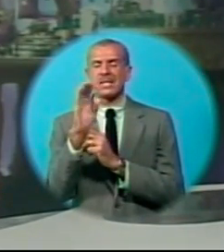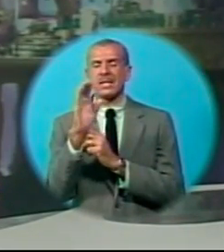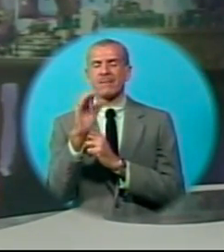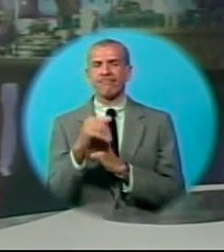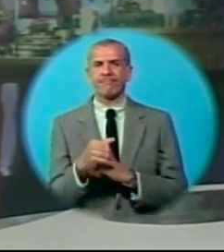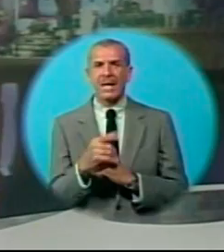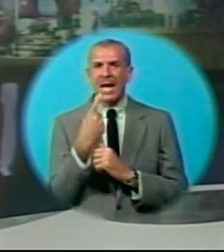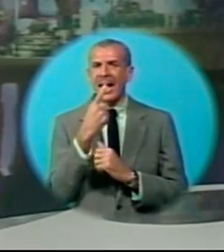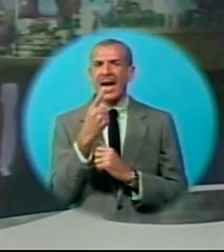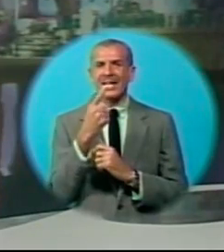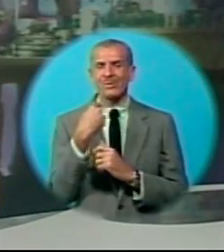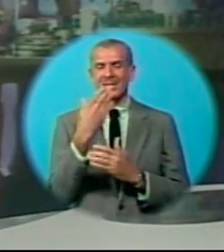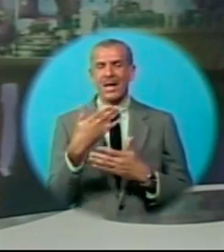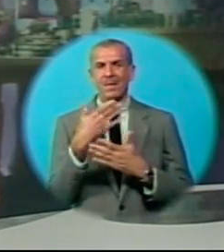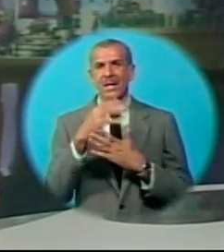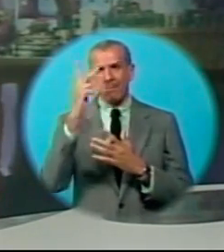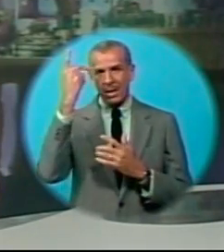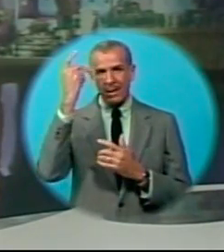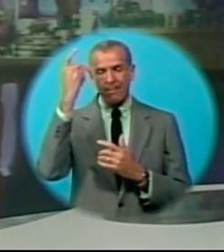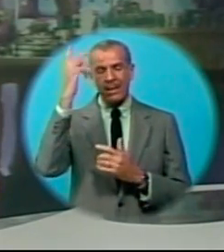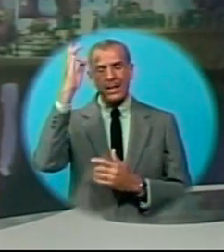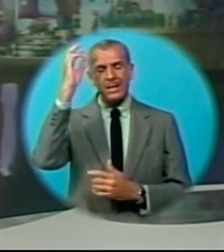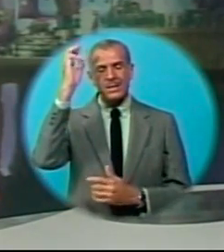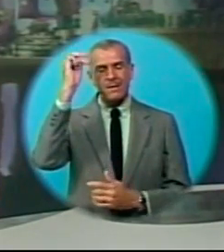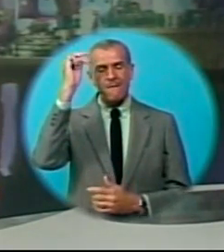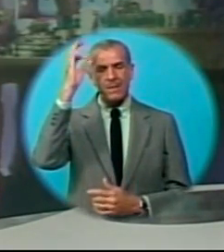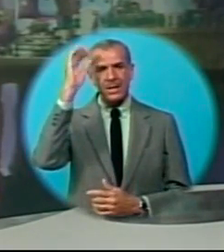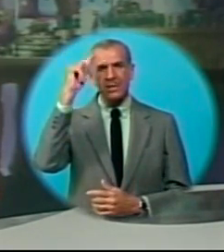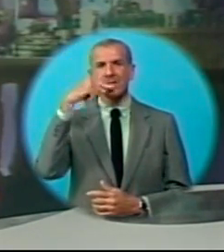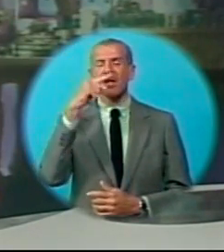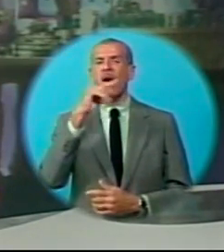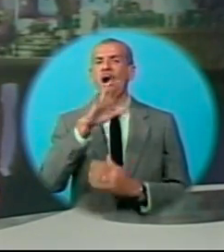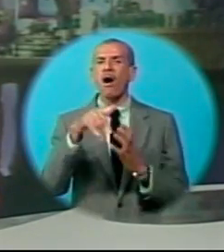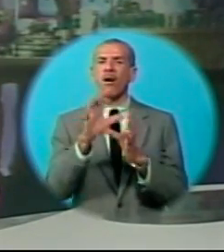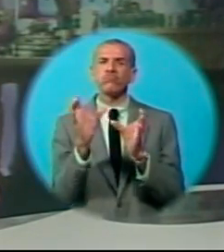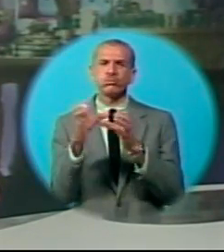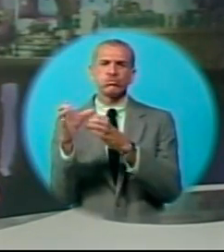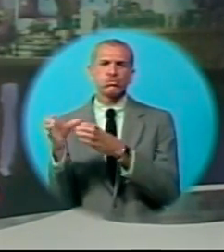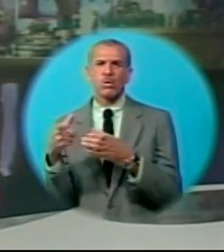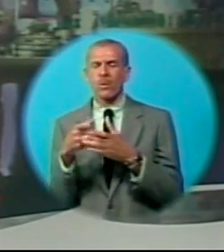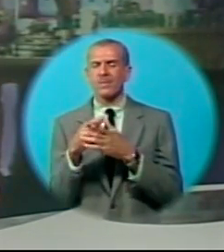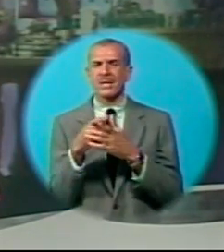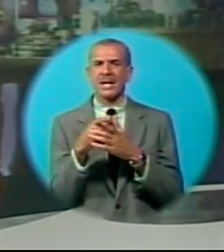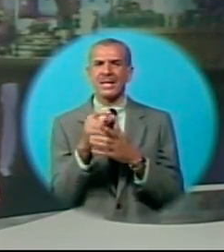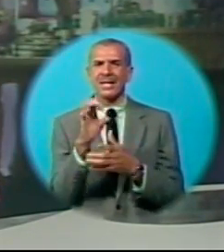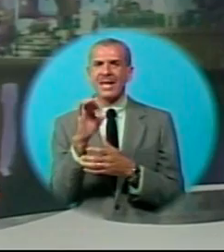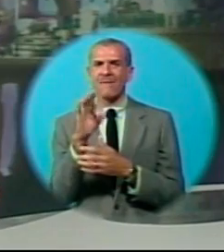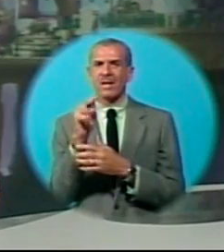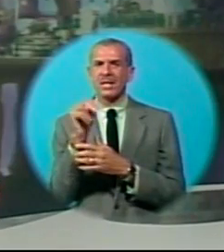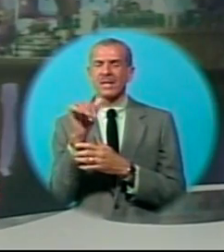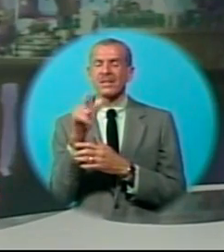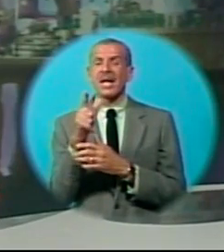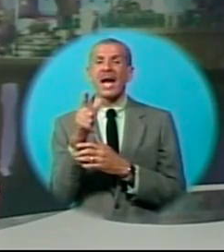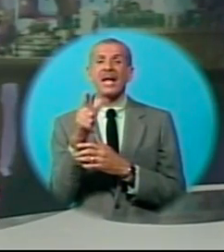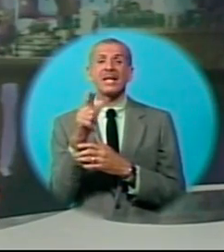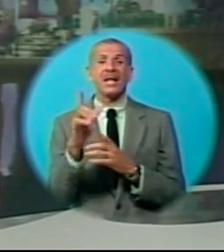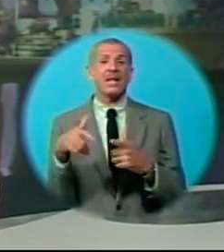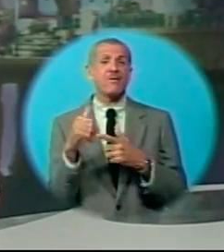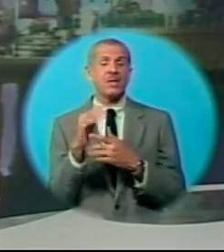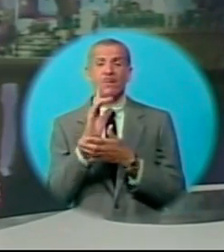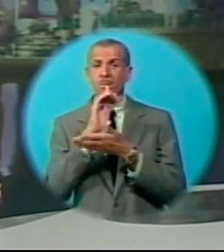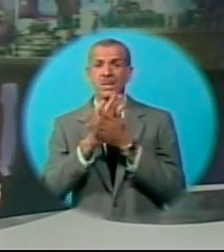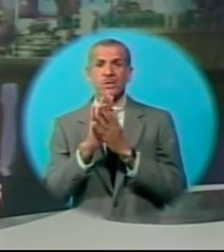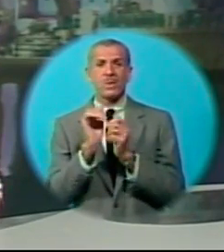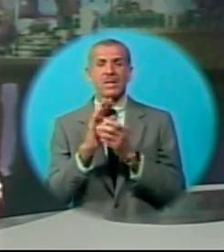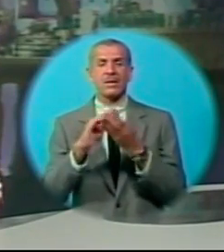Minister Frundell Stewart has recognized the contribution of all ethnicities to Barbados. He says the Muslim group is living in peace with